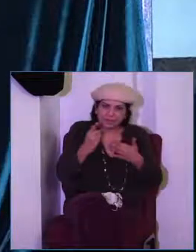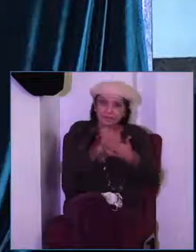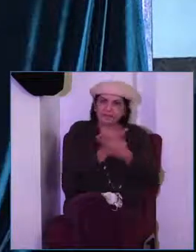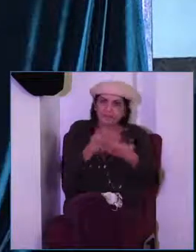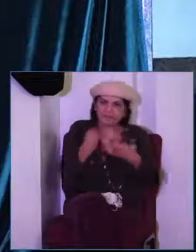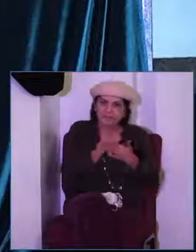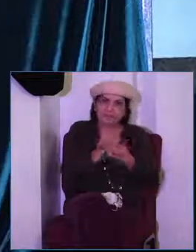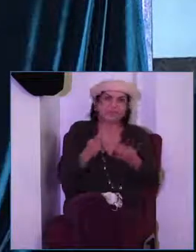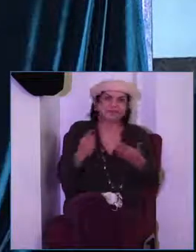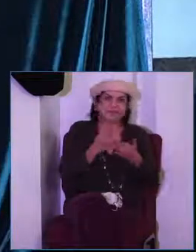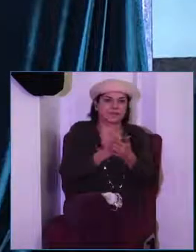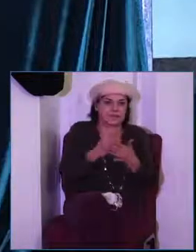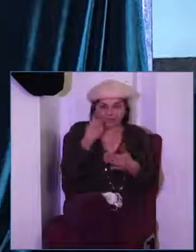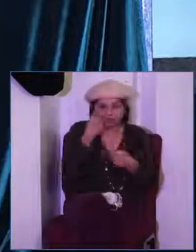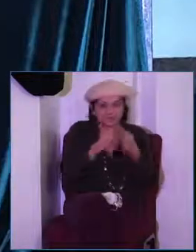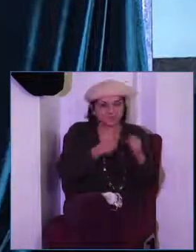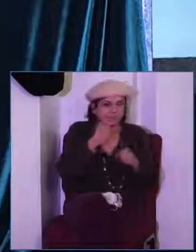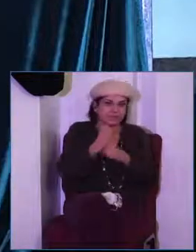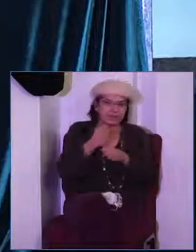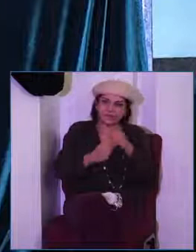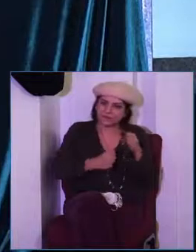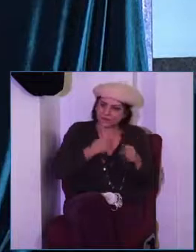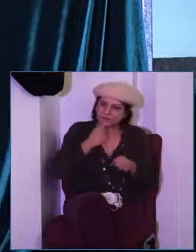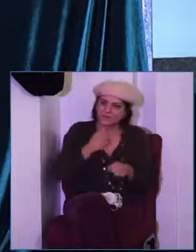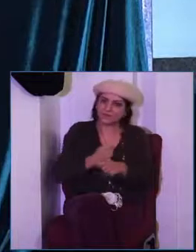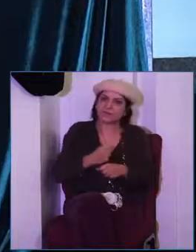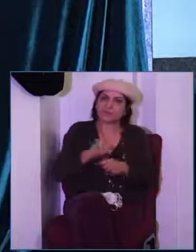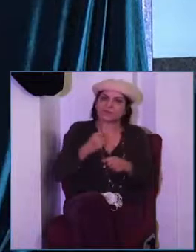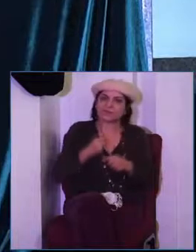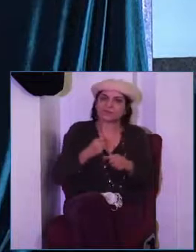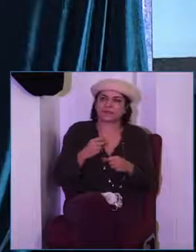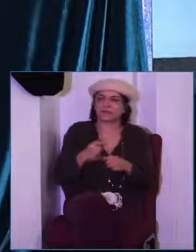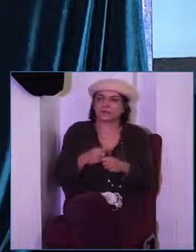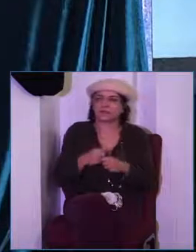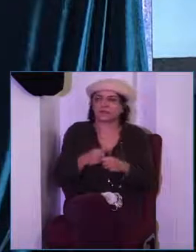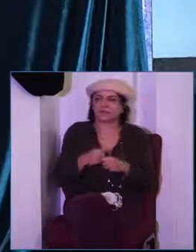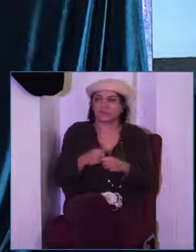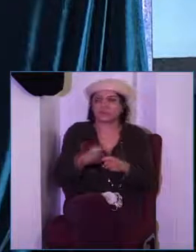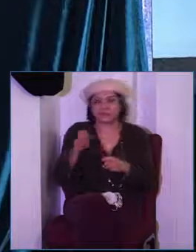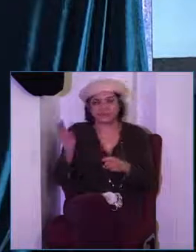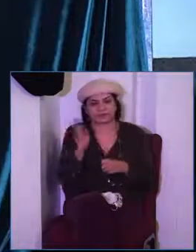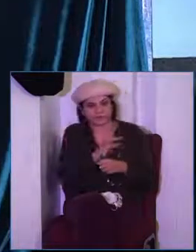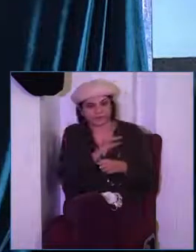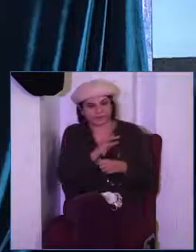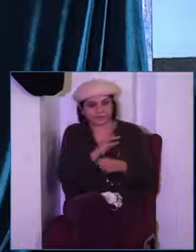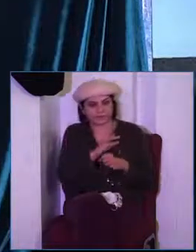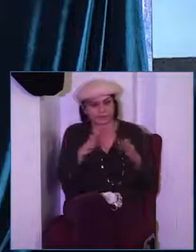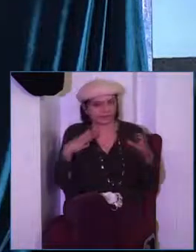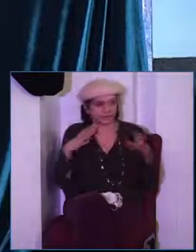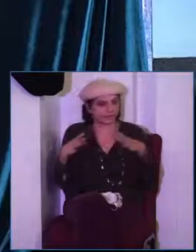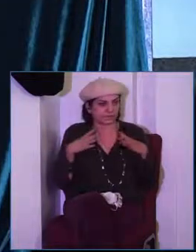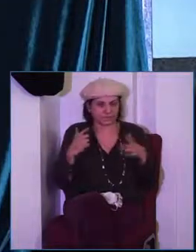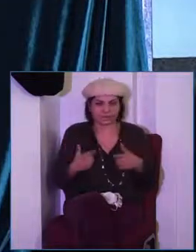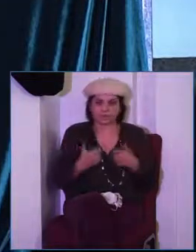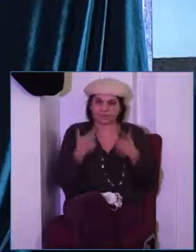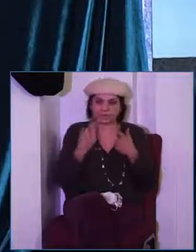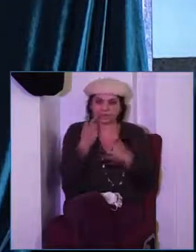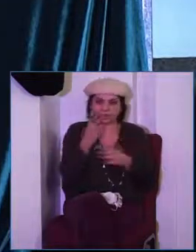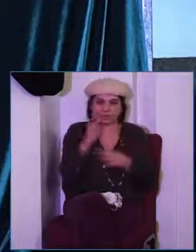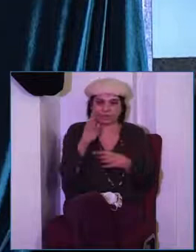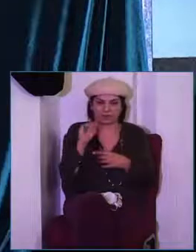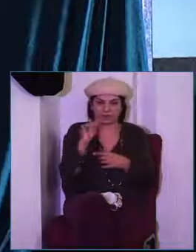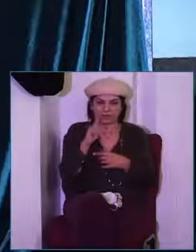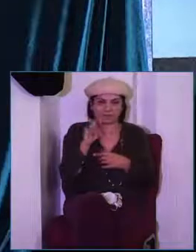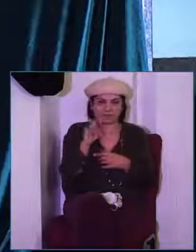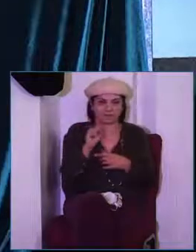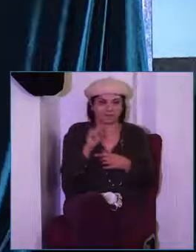for years and years. He's been doing this. When we were in West Hollywood, he lived 2 blocks away. He could walk to the church. When